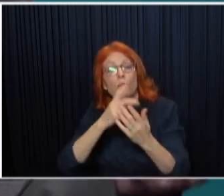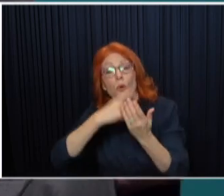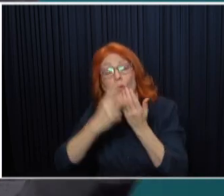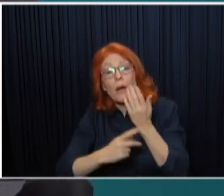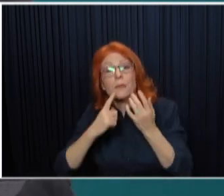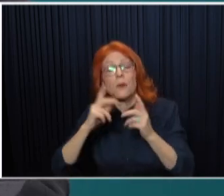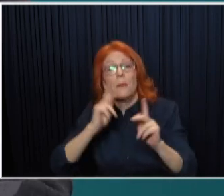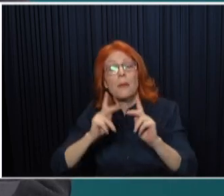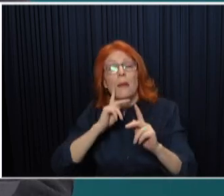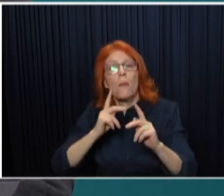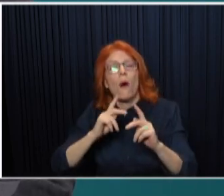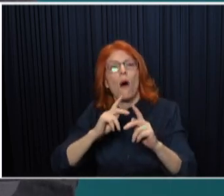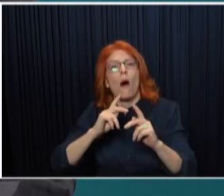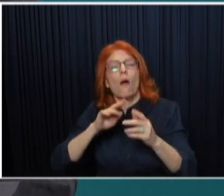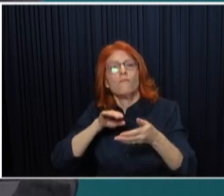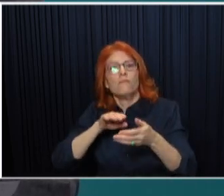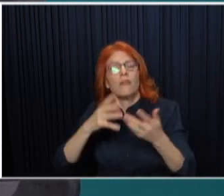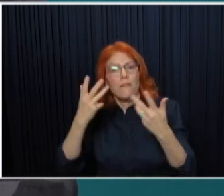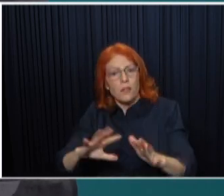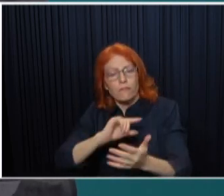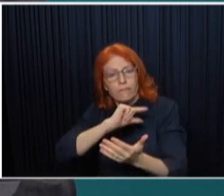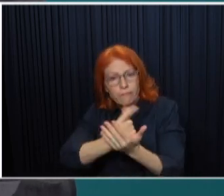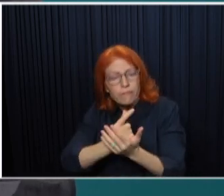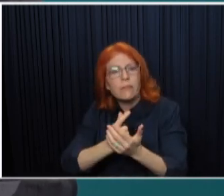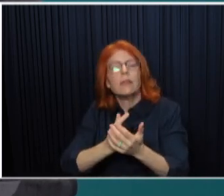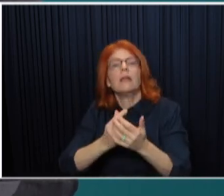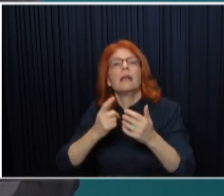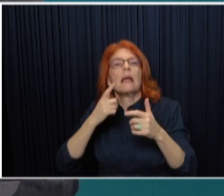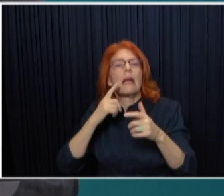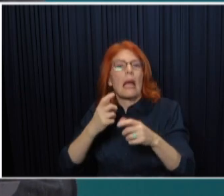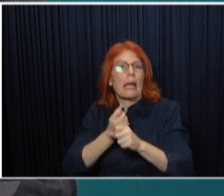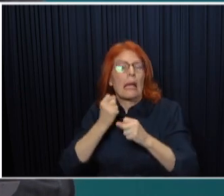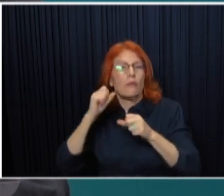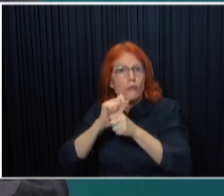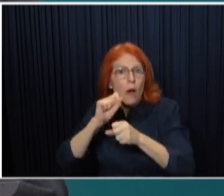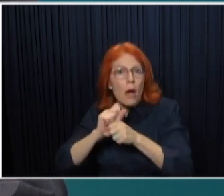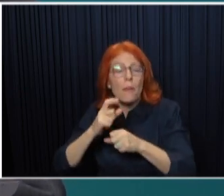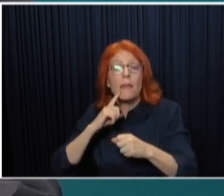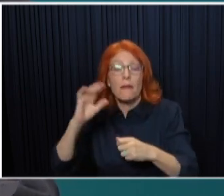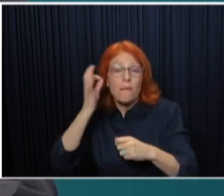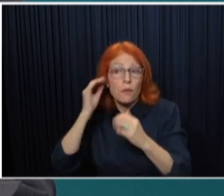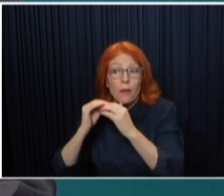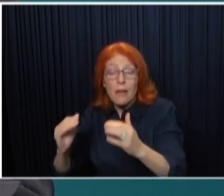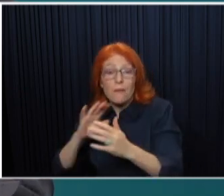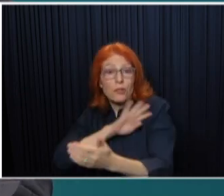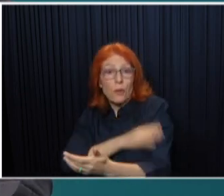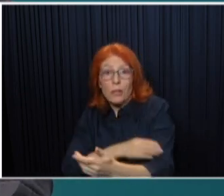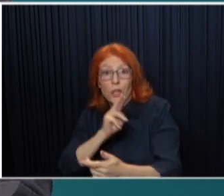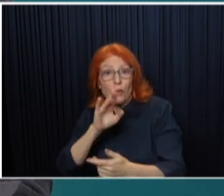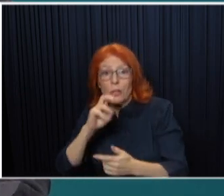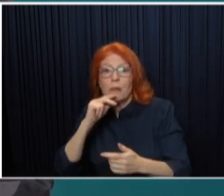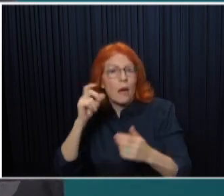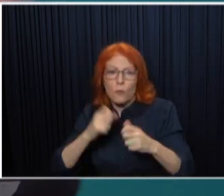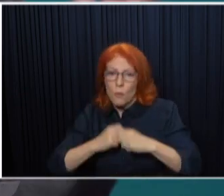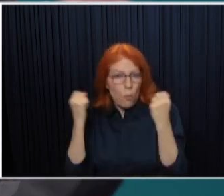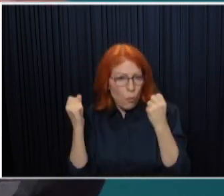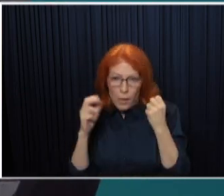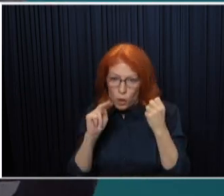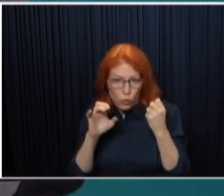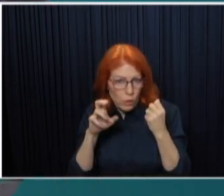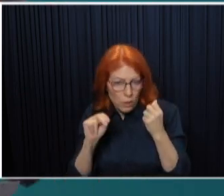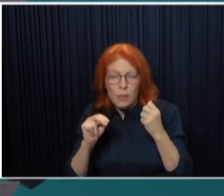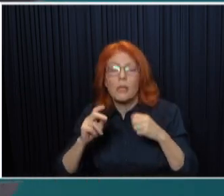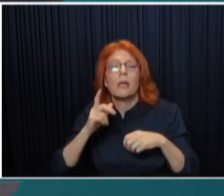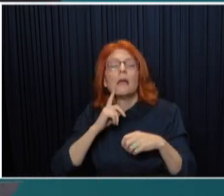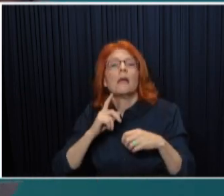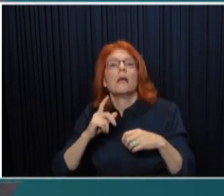they get a good paying job. These are all things that we can do at the federal level, strengthening unions, not trying to break them,